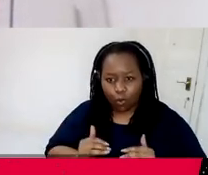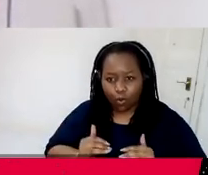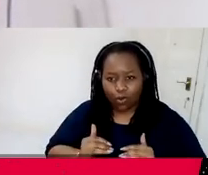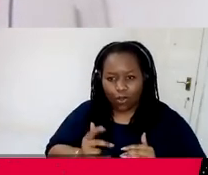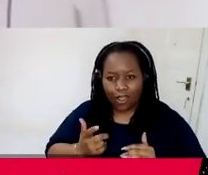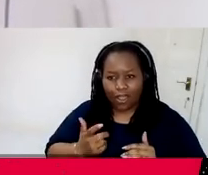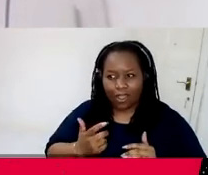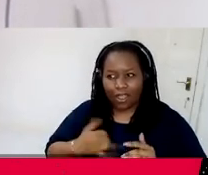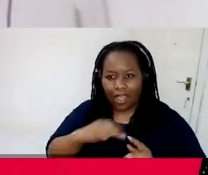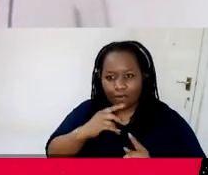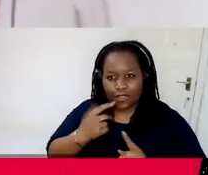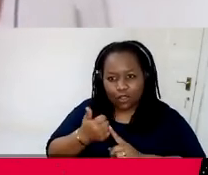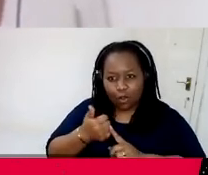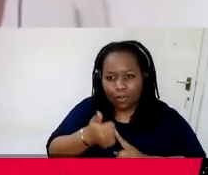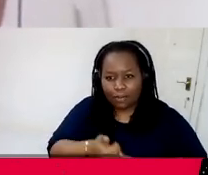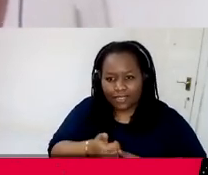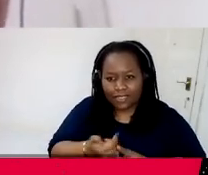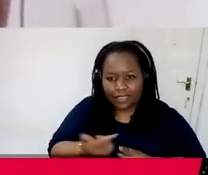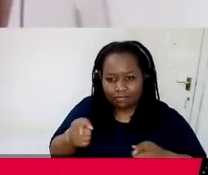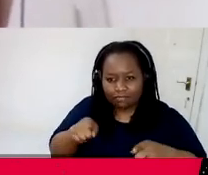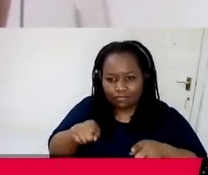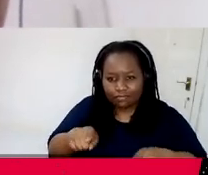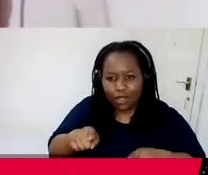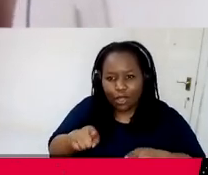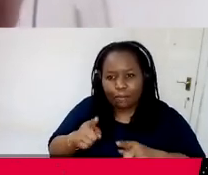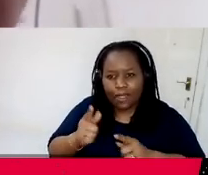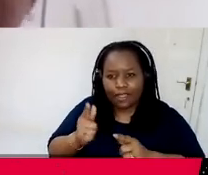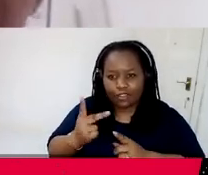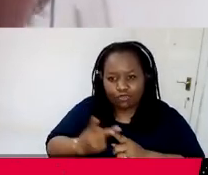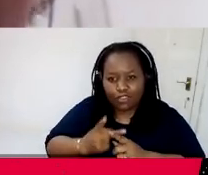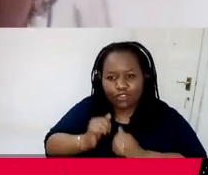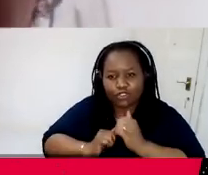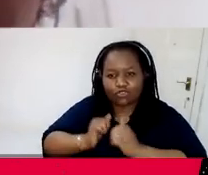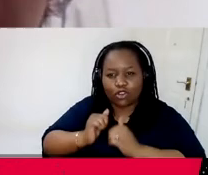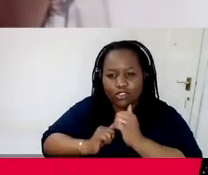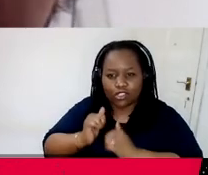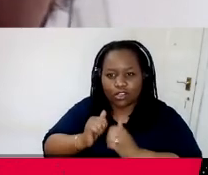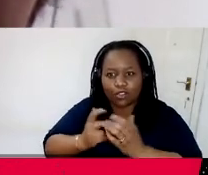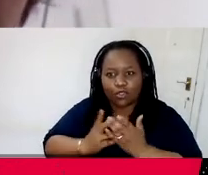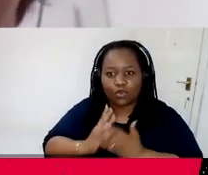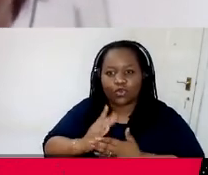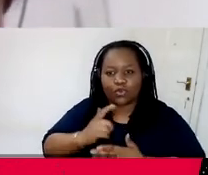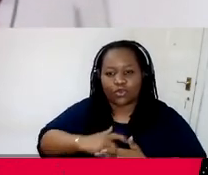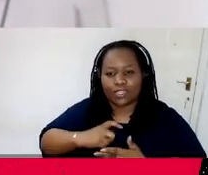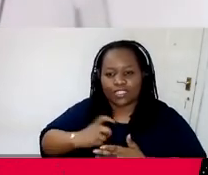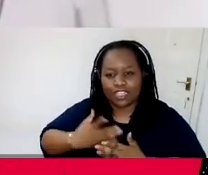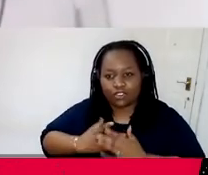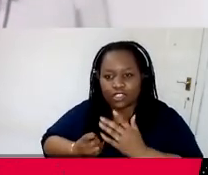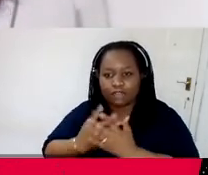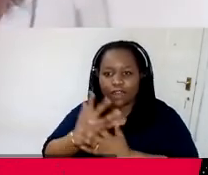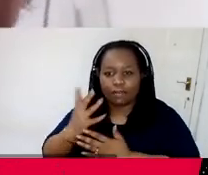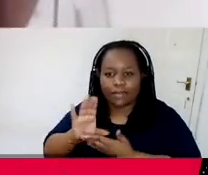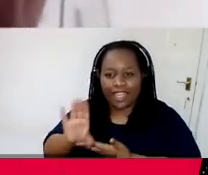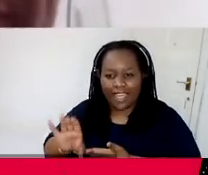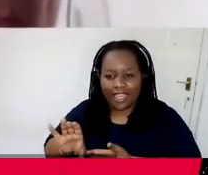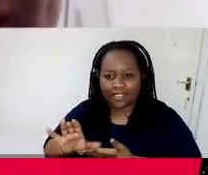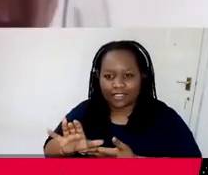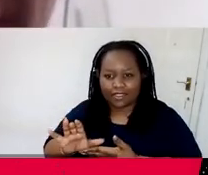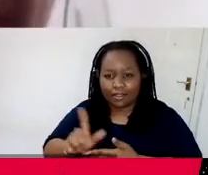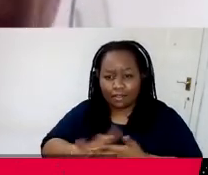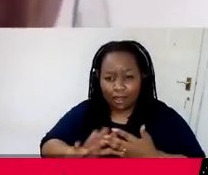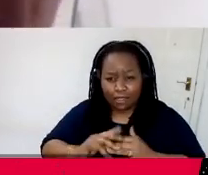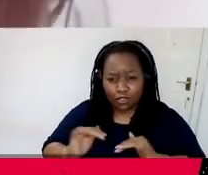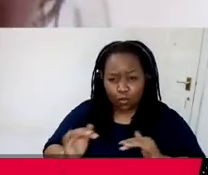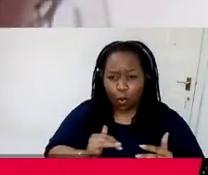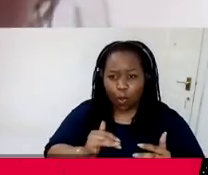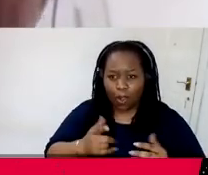of the people whose work I've drawn on most about this is a scholar who's based at SOAS at the University of London. Her name